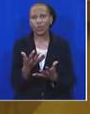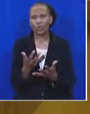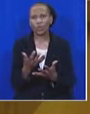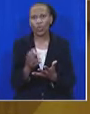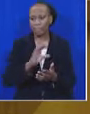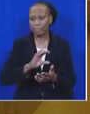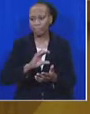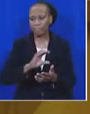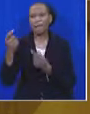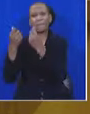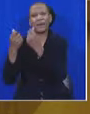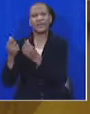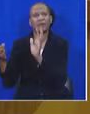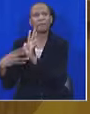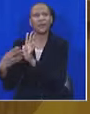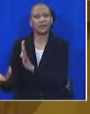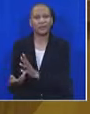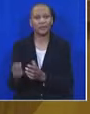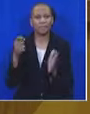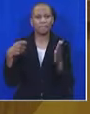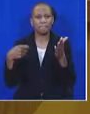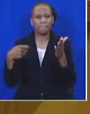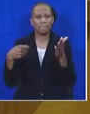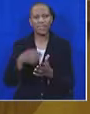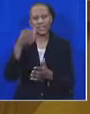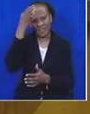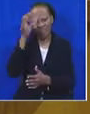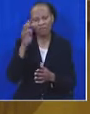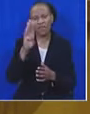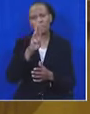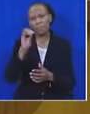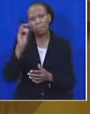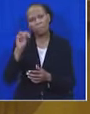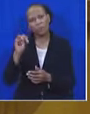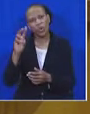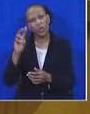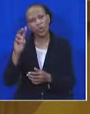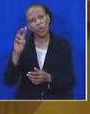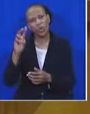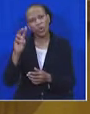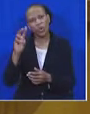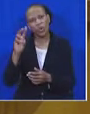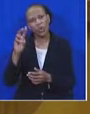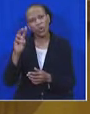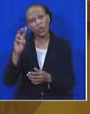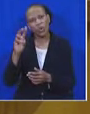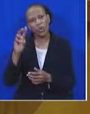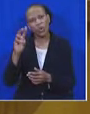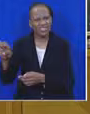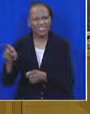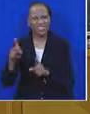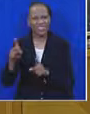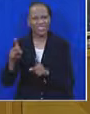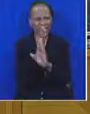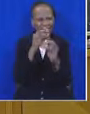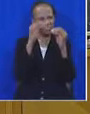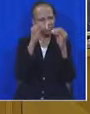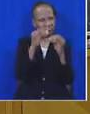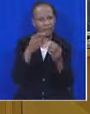markets, to buy government bonds, but also to buy shares in JSE companies, but also in private equity.